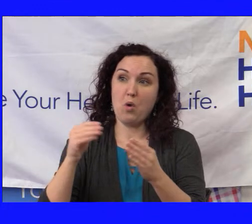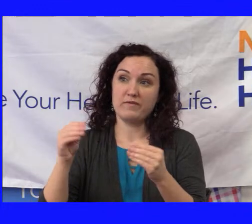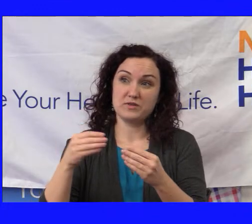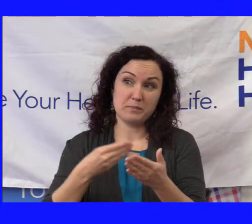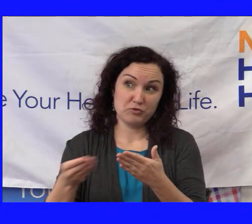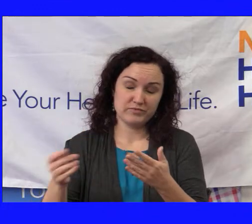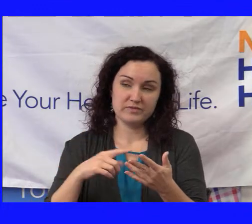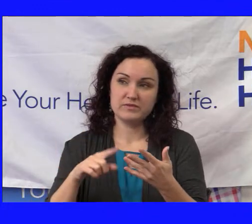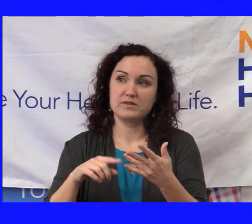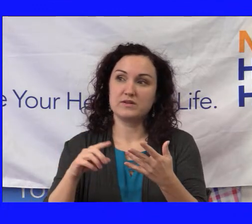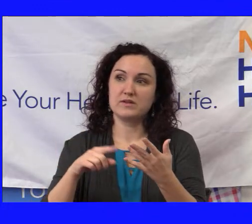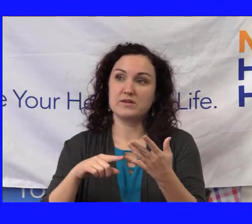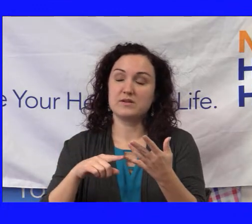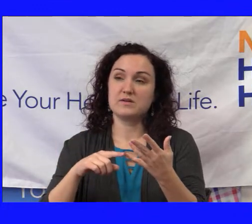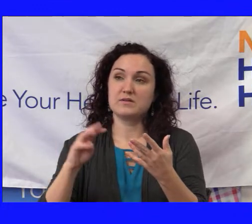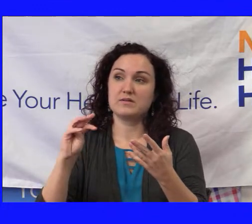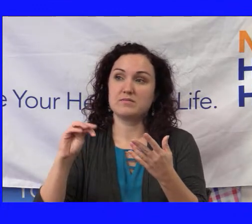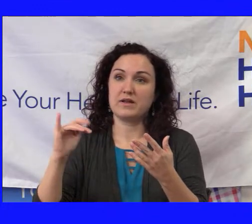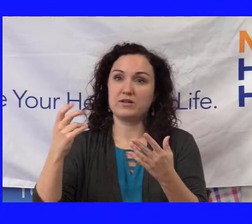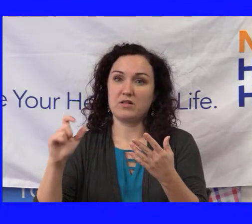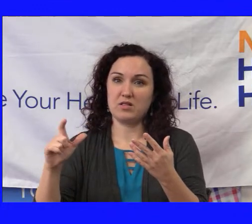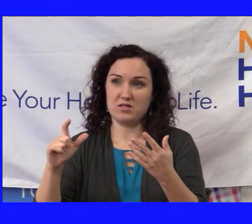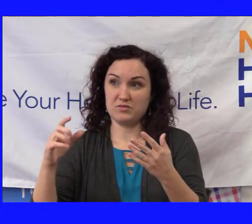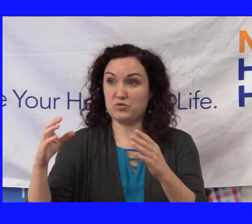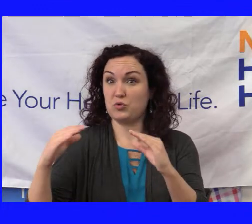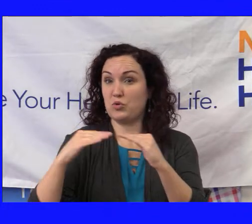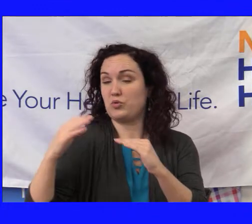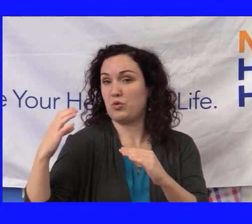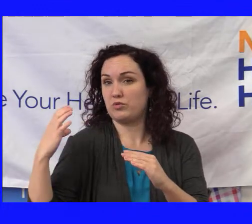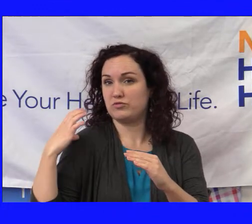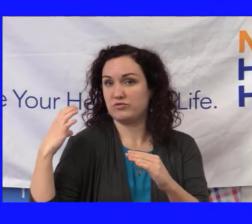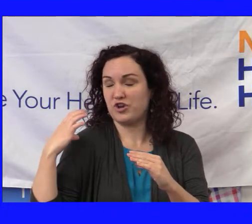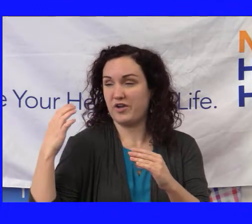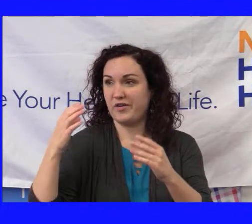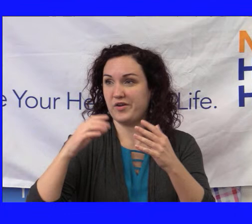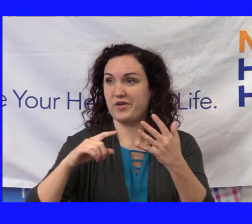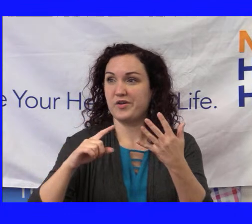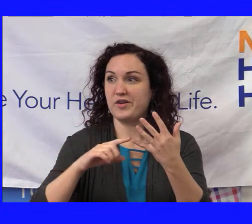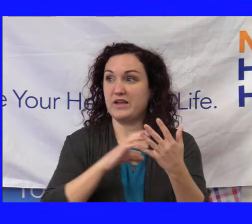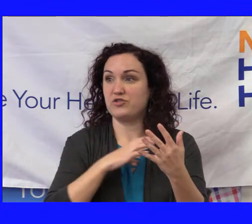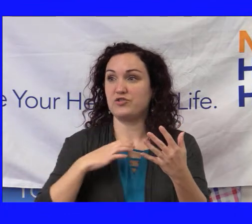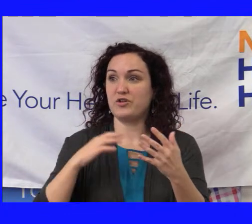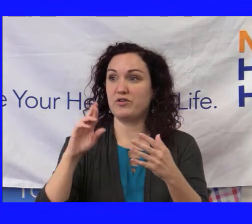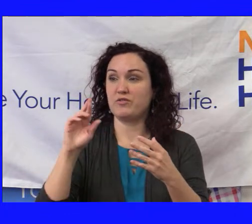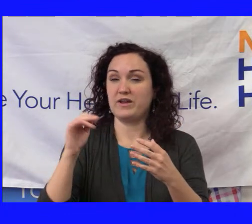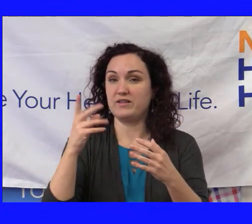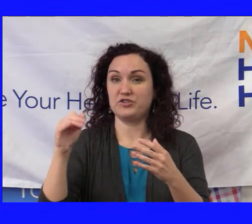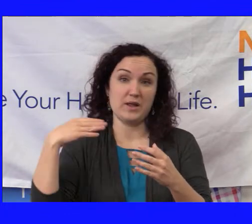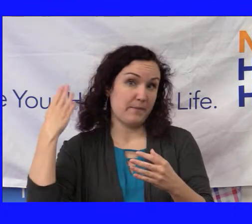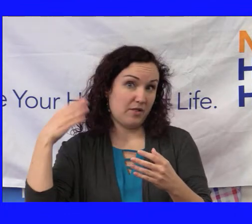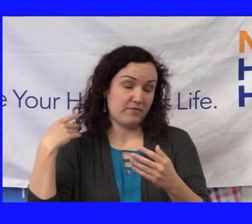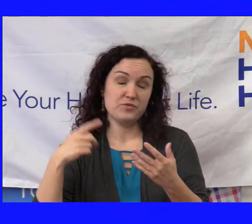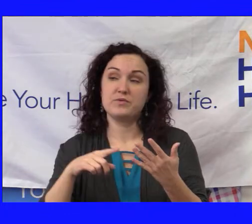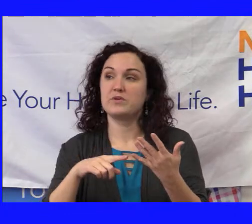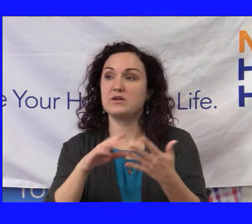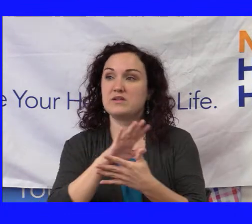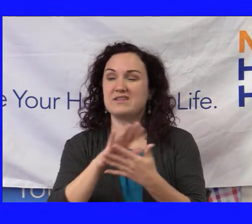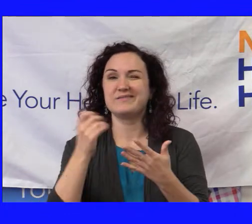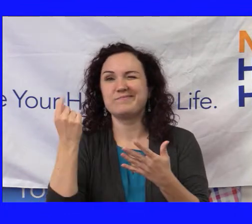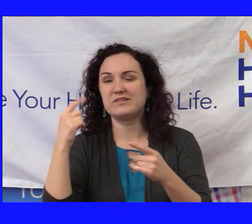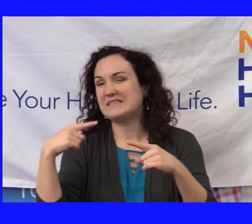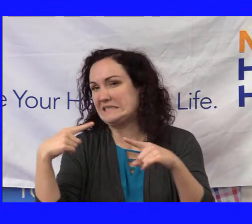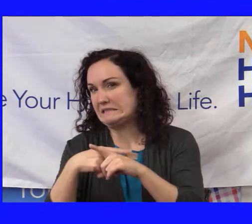Purchasing, Michael Ambrosino, who's the co-chair of our Radiology Directors Council and chair of radiology at Bellevue, had a conflict